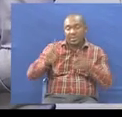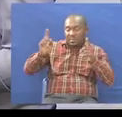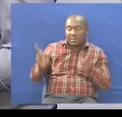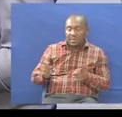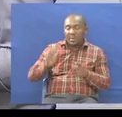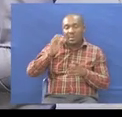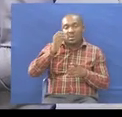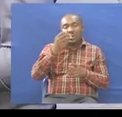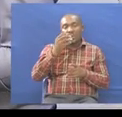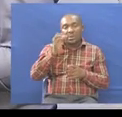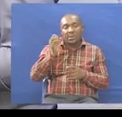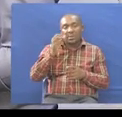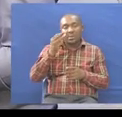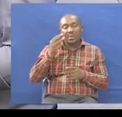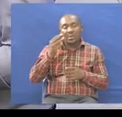3